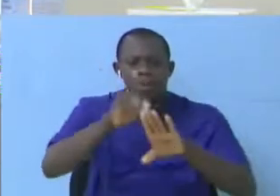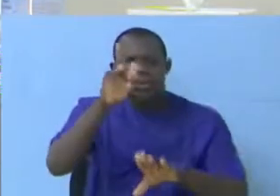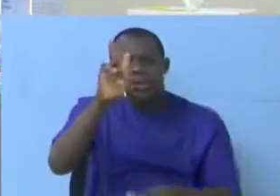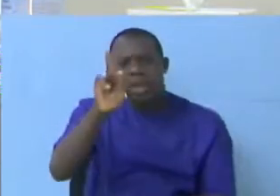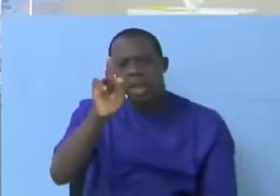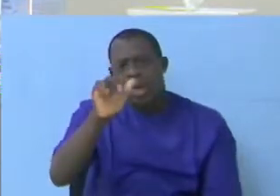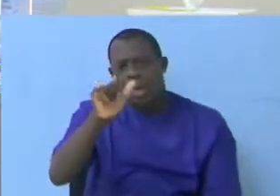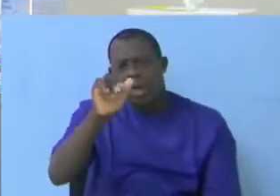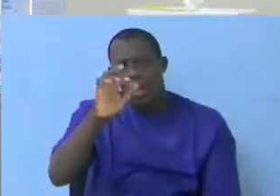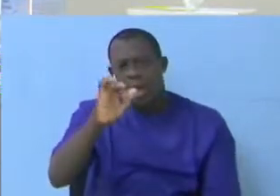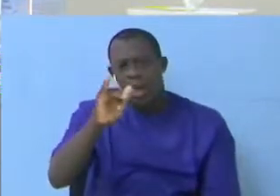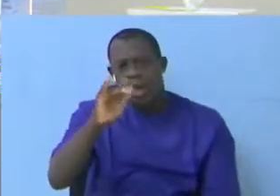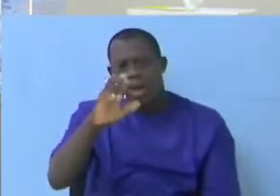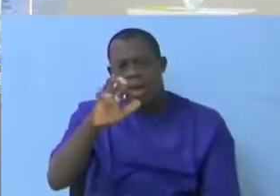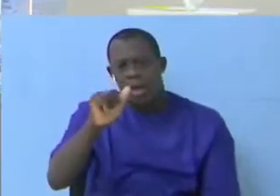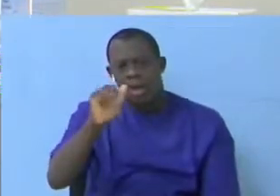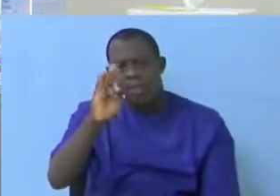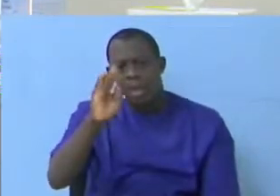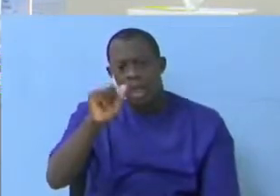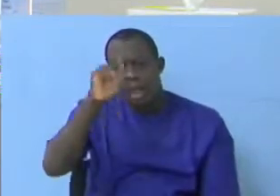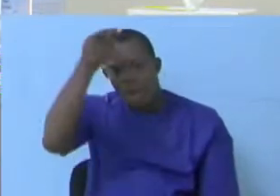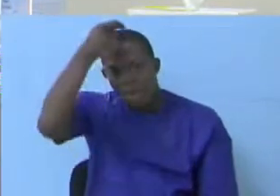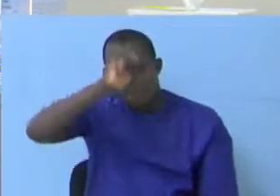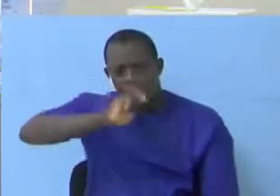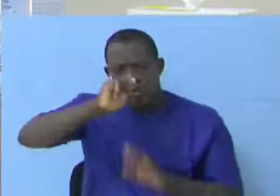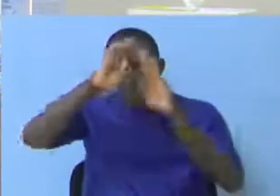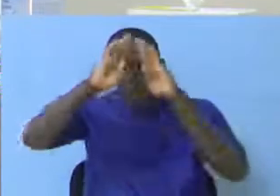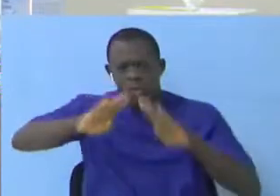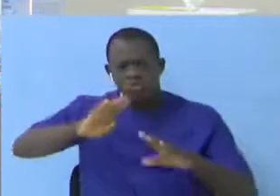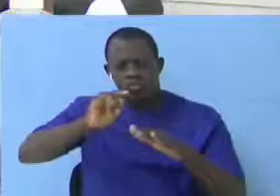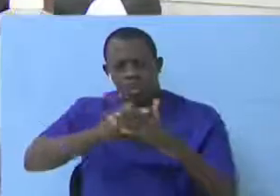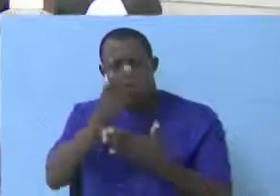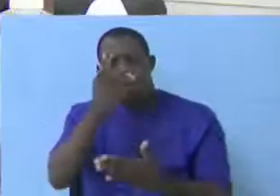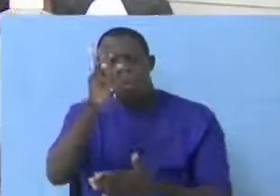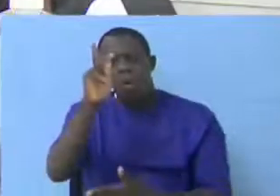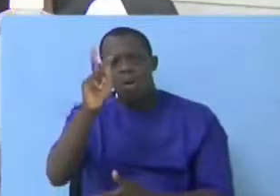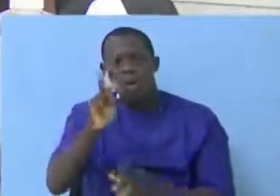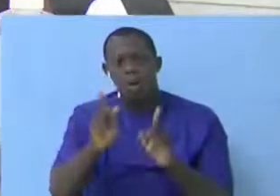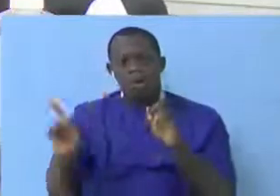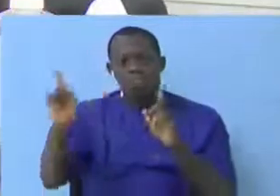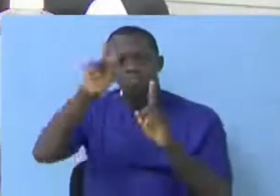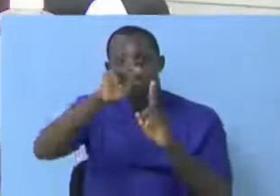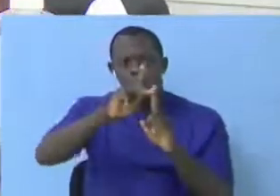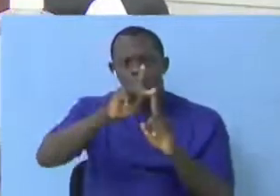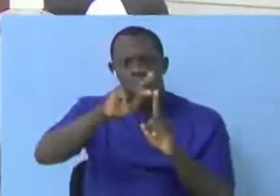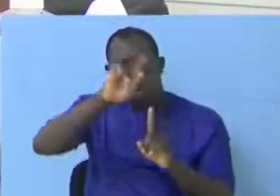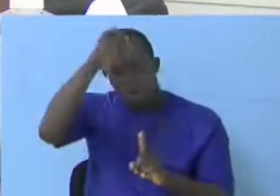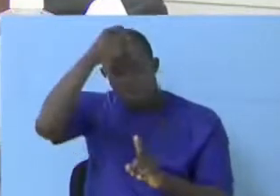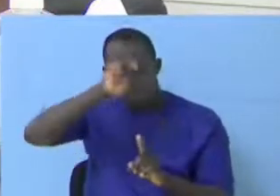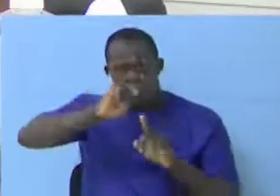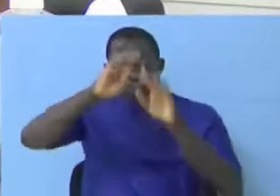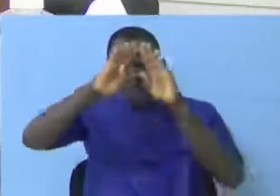Kairaba police station or Kotu police station? Kotu police station. That's what I'm saying.